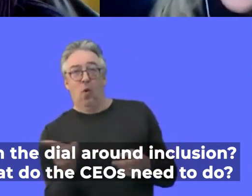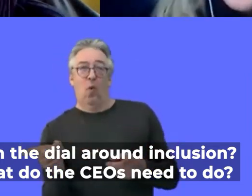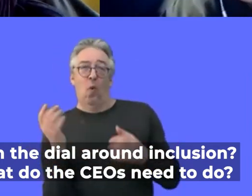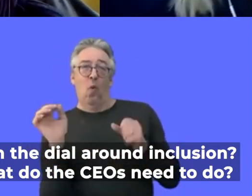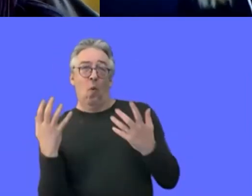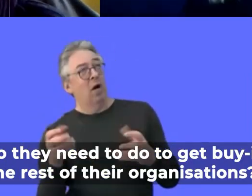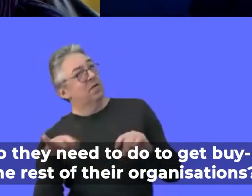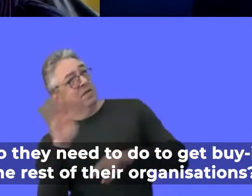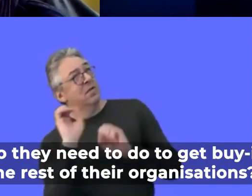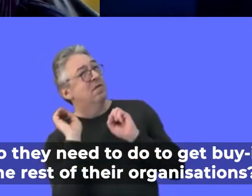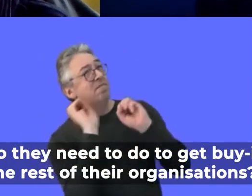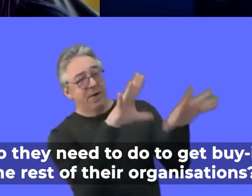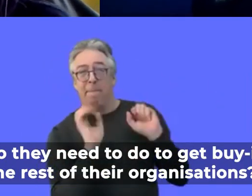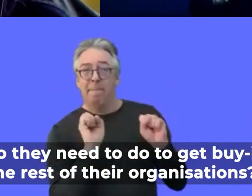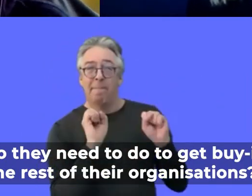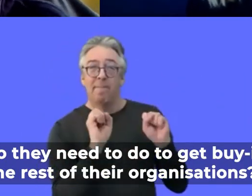CEOs need to do?